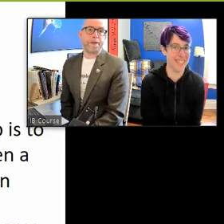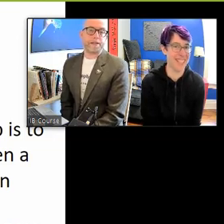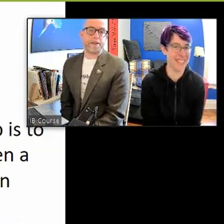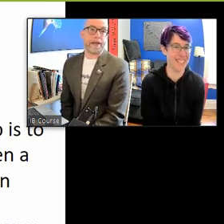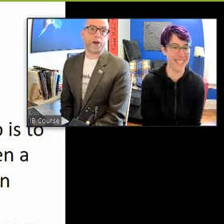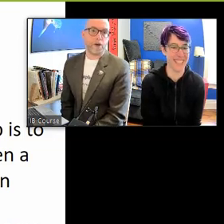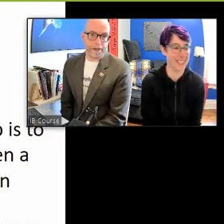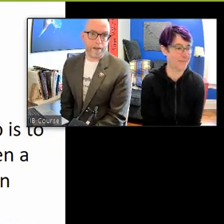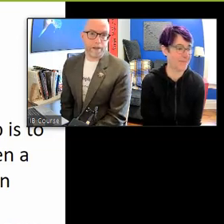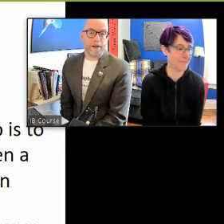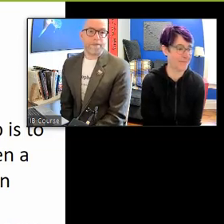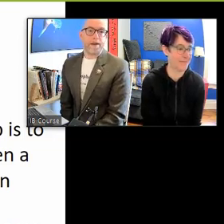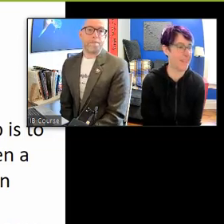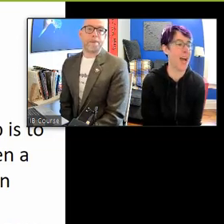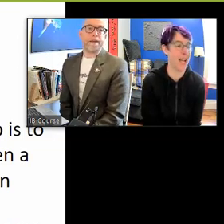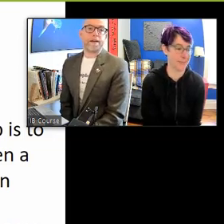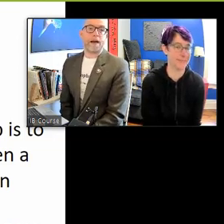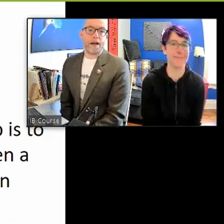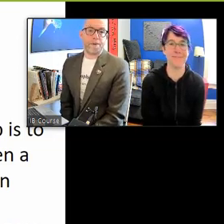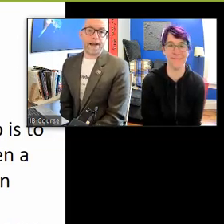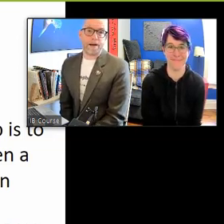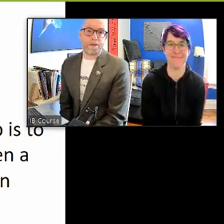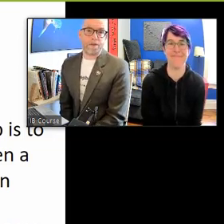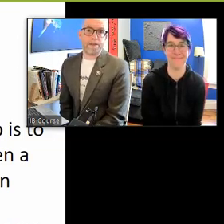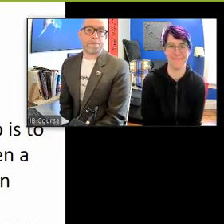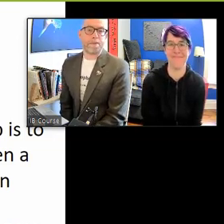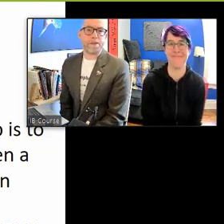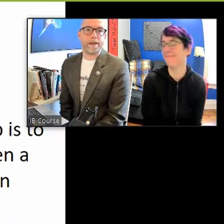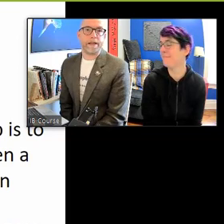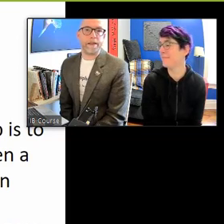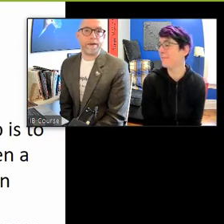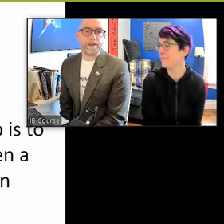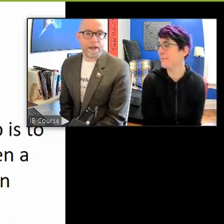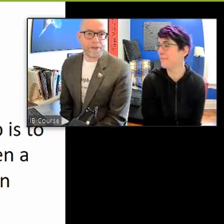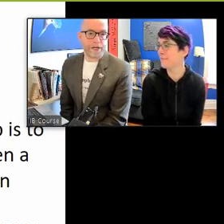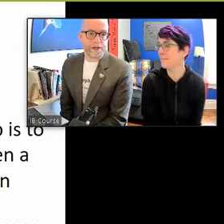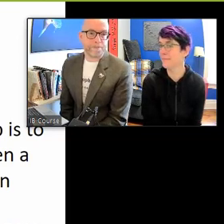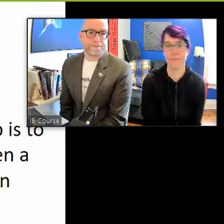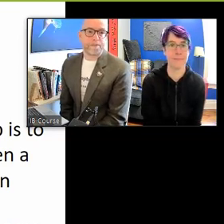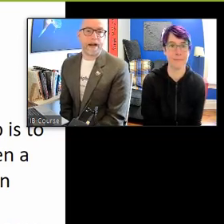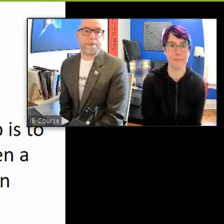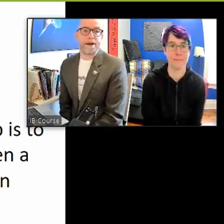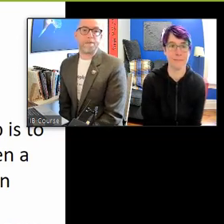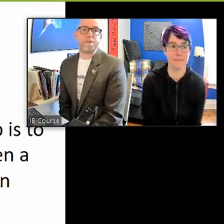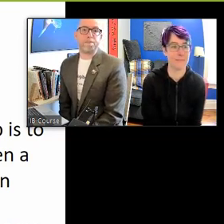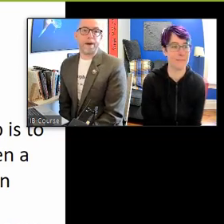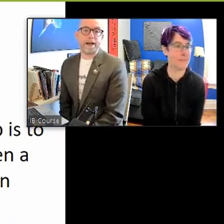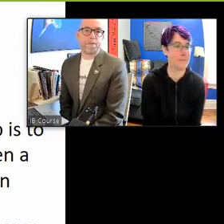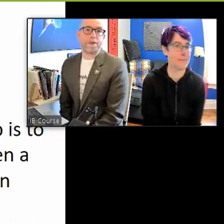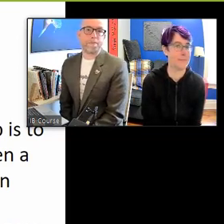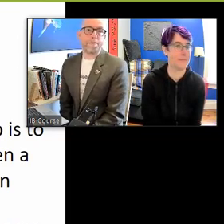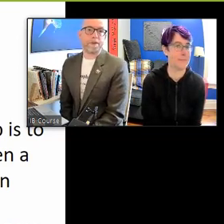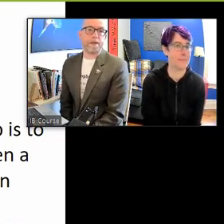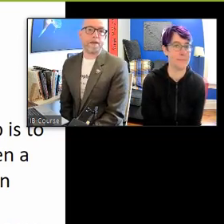not because they could, but because hybrid animals, they're proposing it in the light of climate change. Hybrid animals might